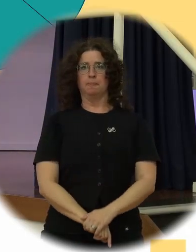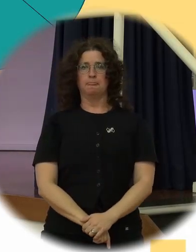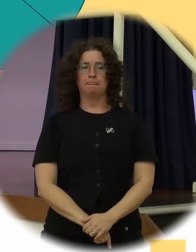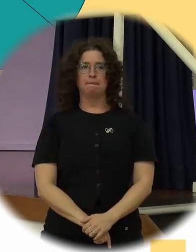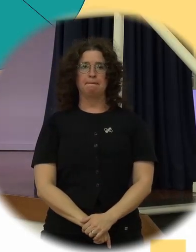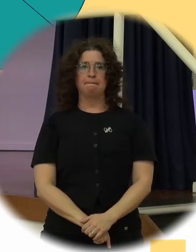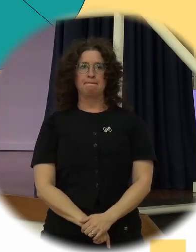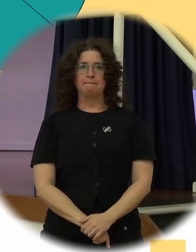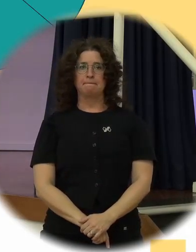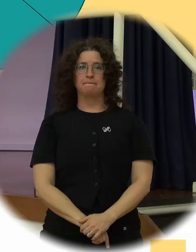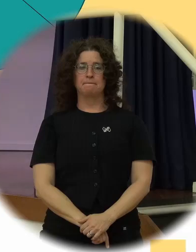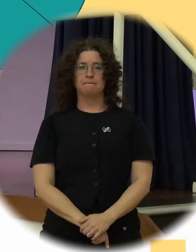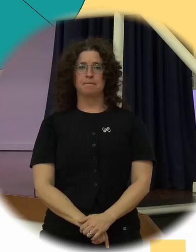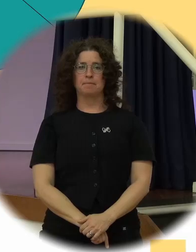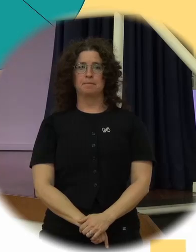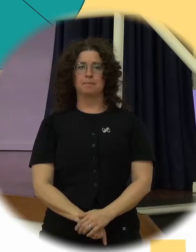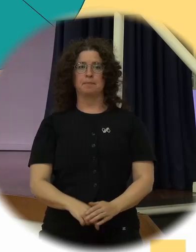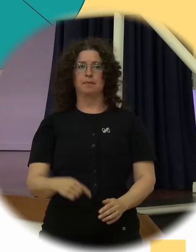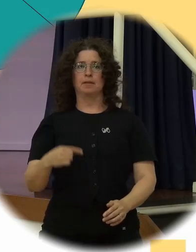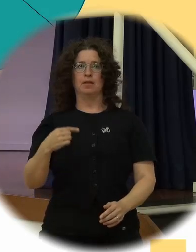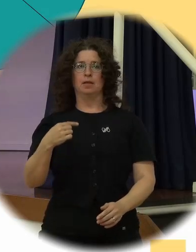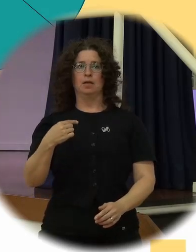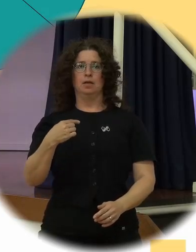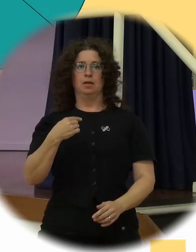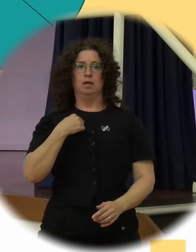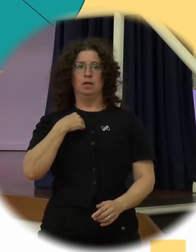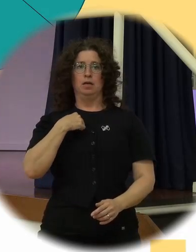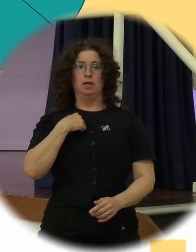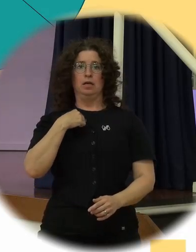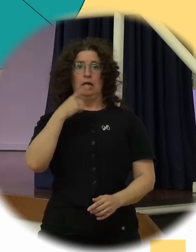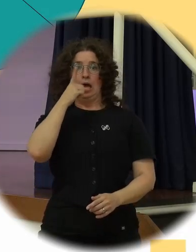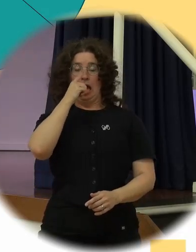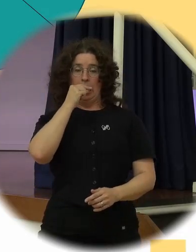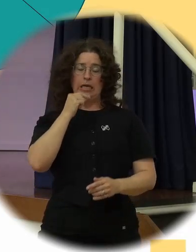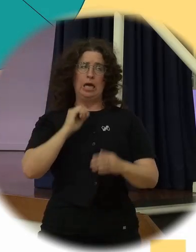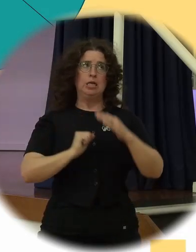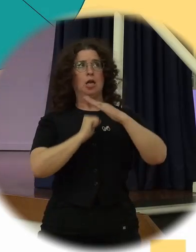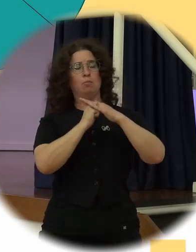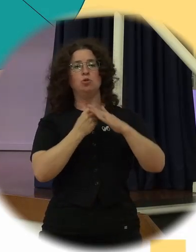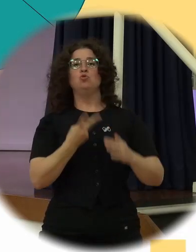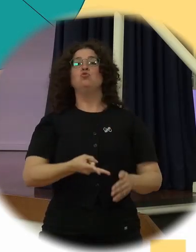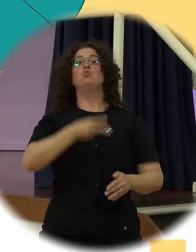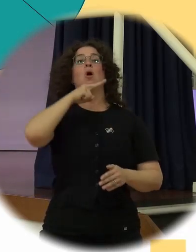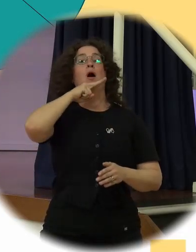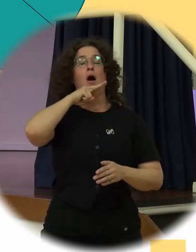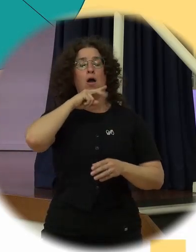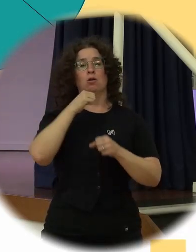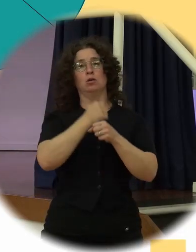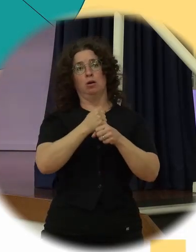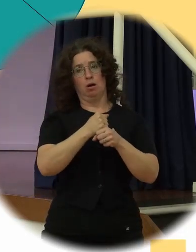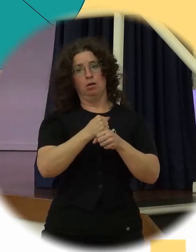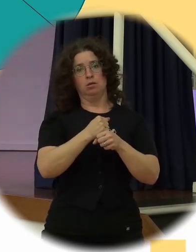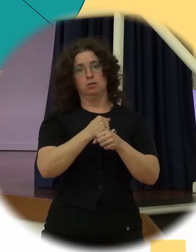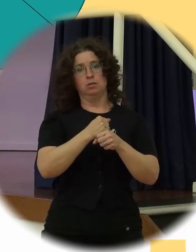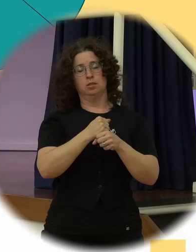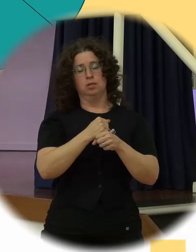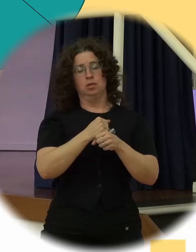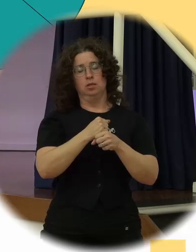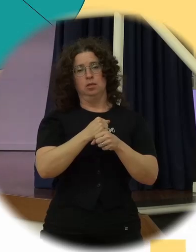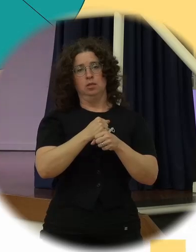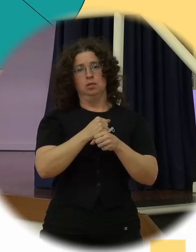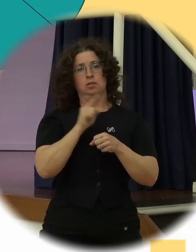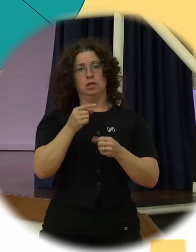Now, I was able to get up to around 200 cars. Now, that was also going with like upwards of 100,